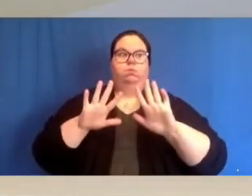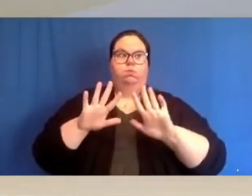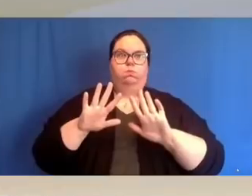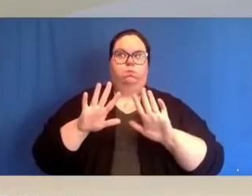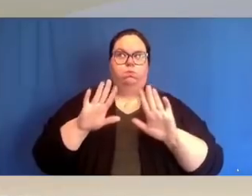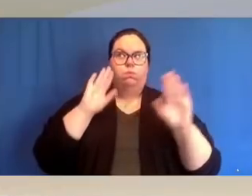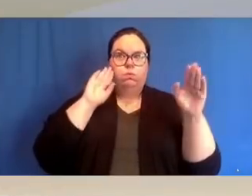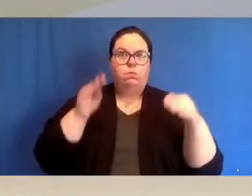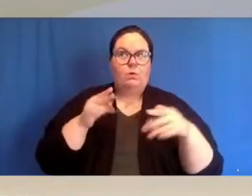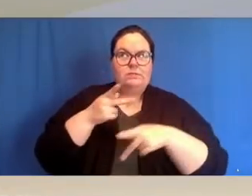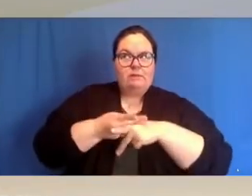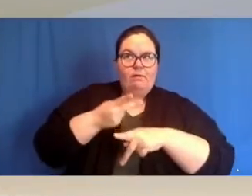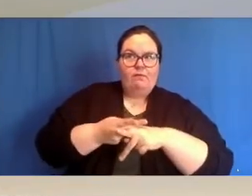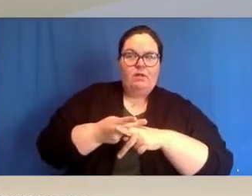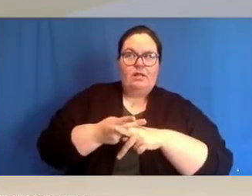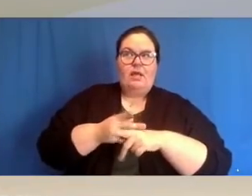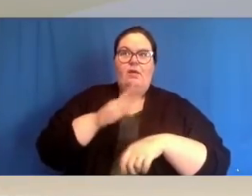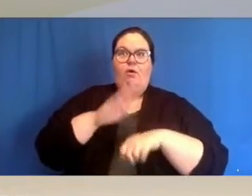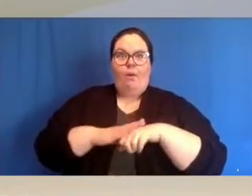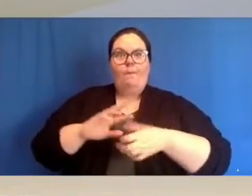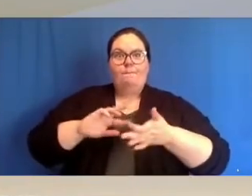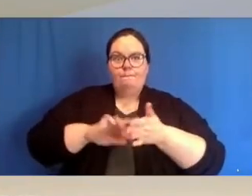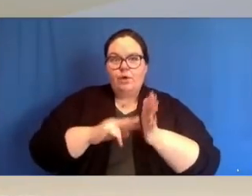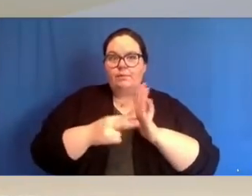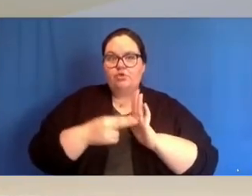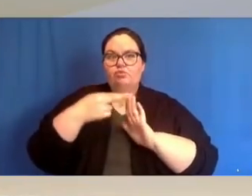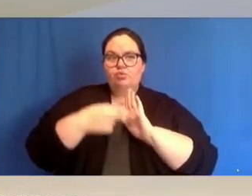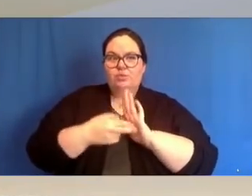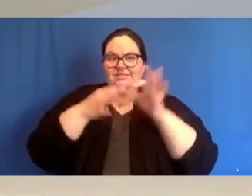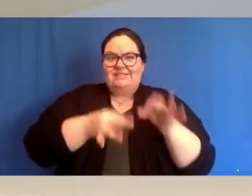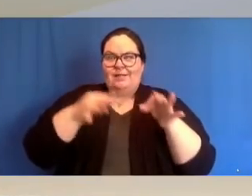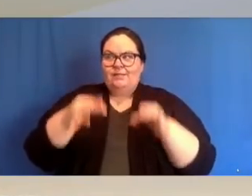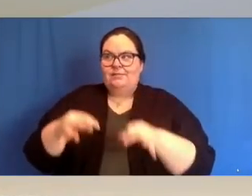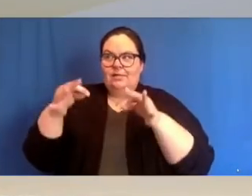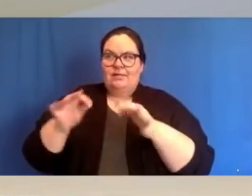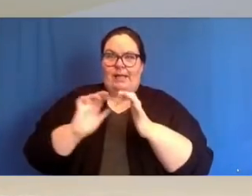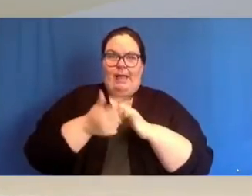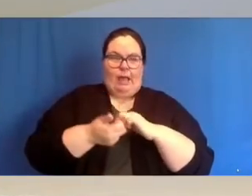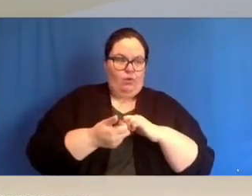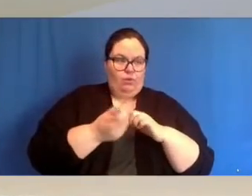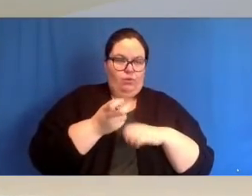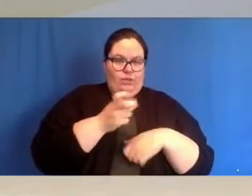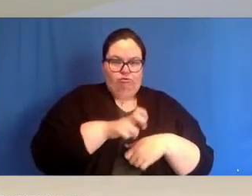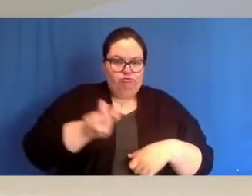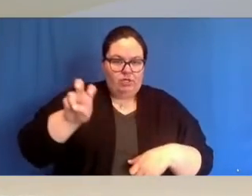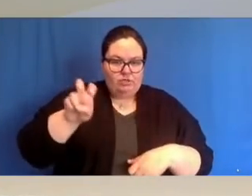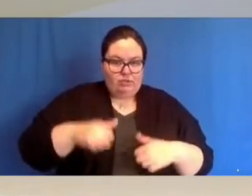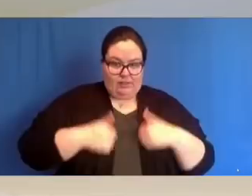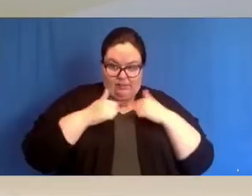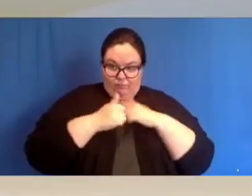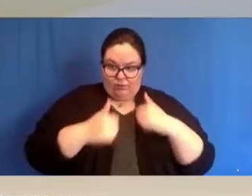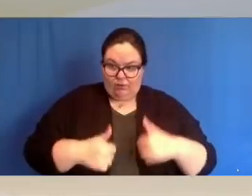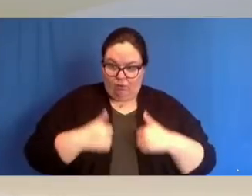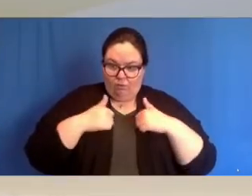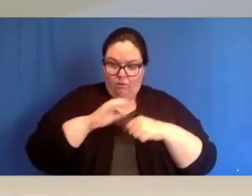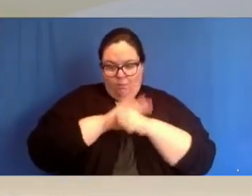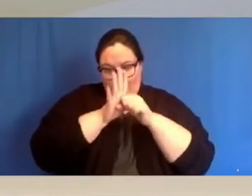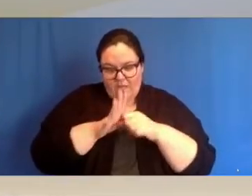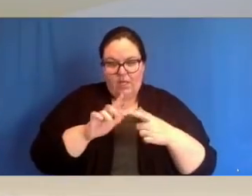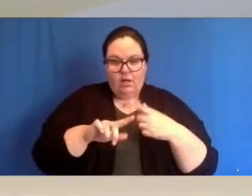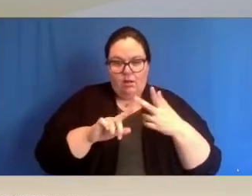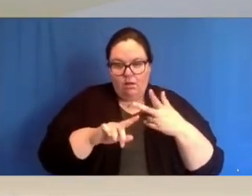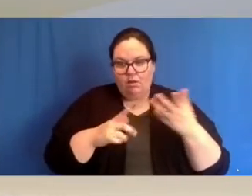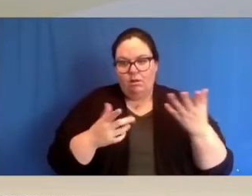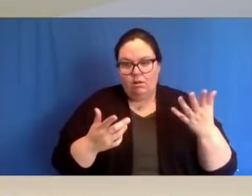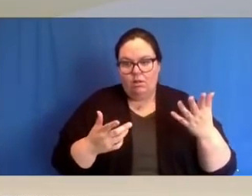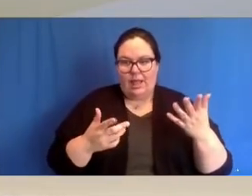very carefully and deliberately makes decisions about how we transition to live with COVID, and that